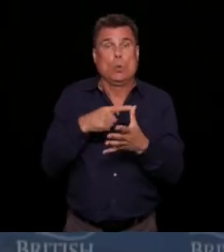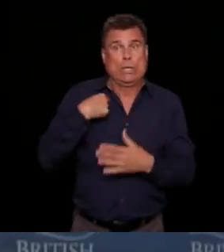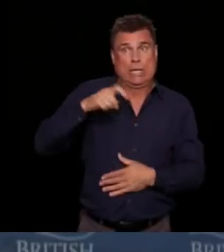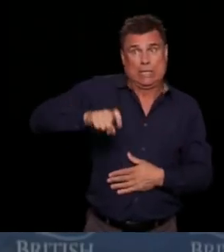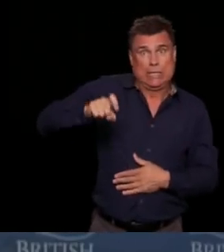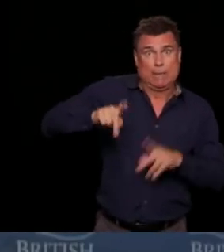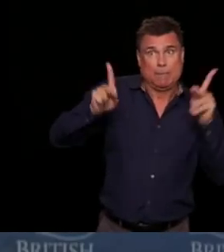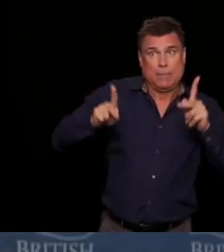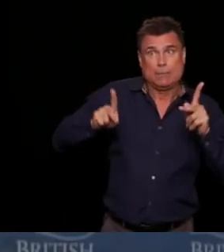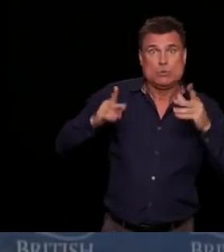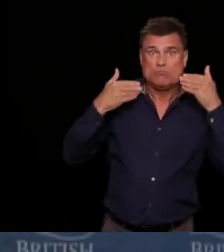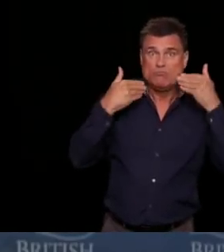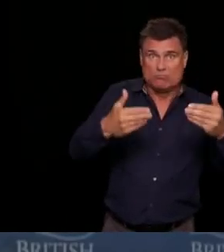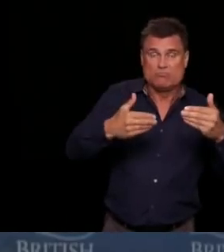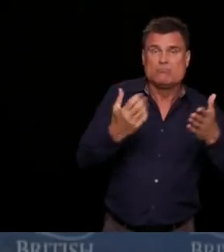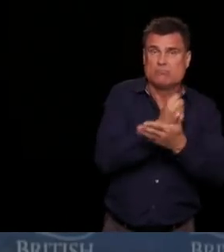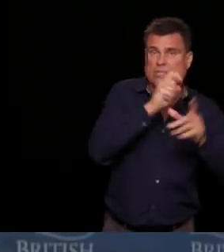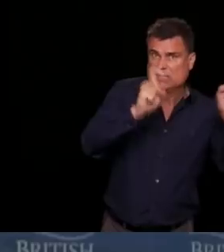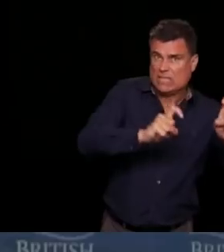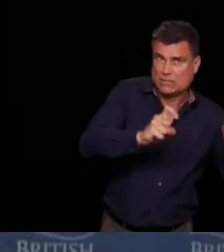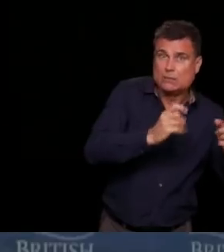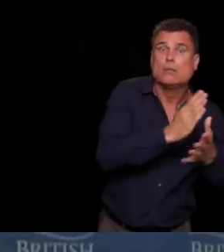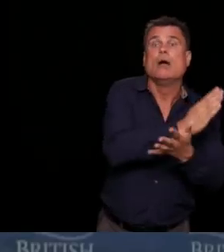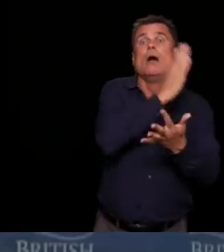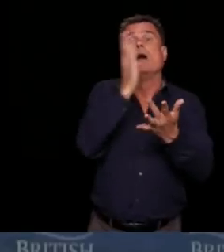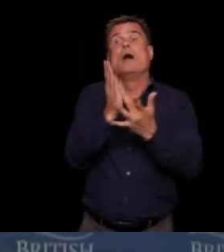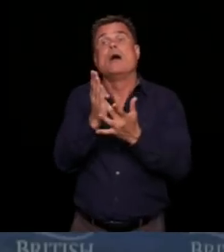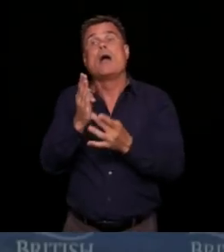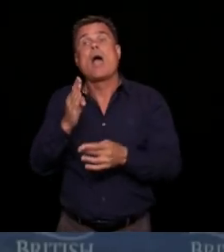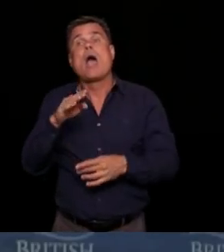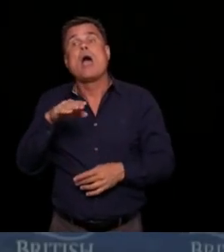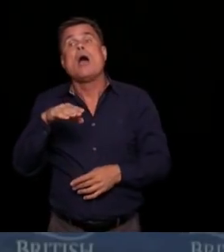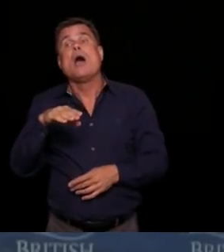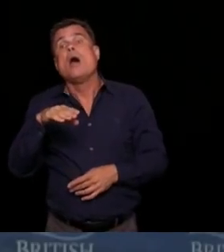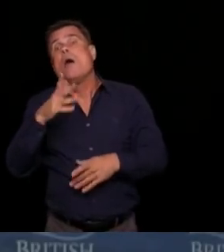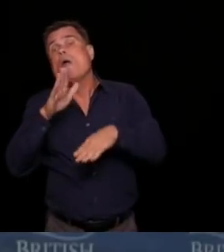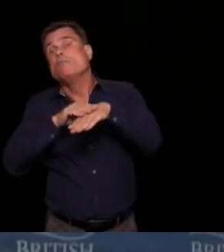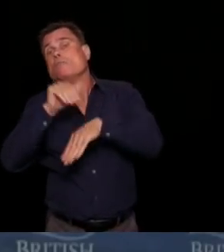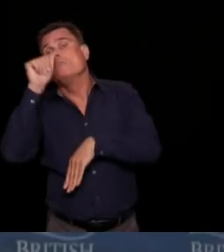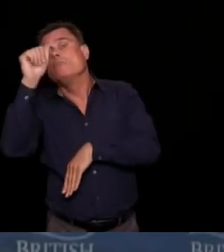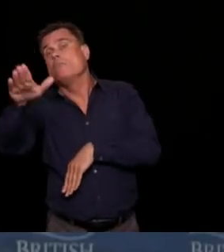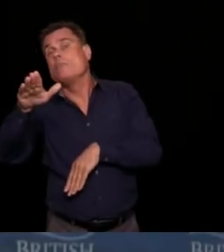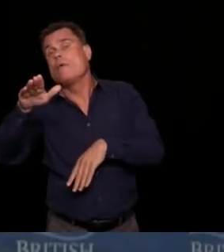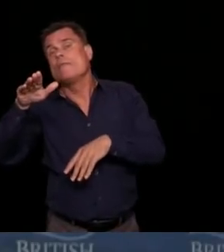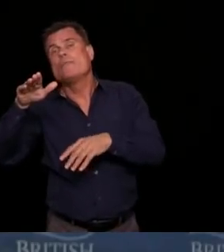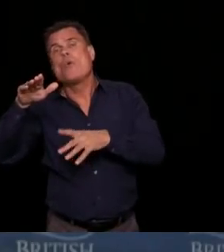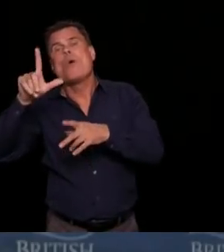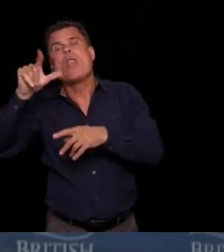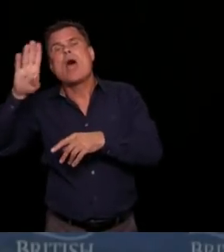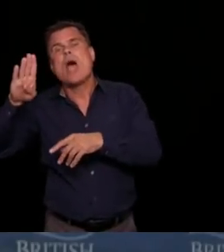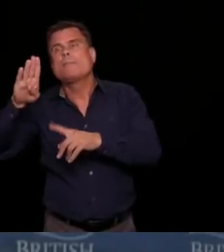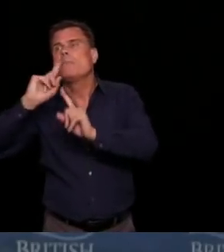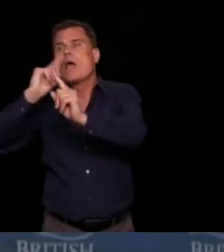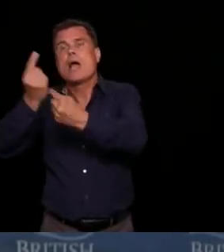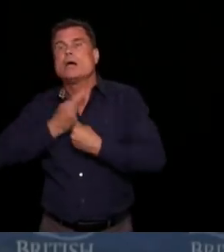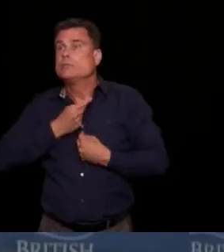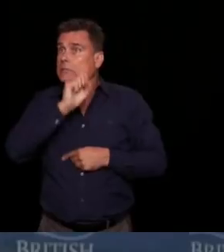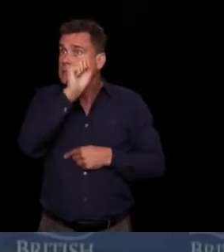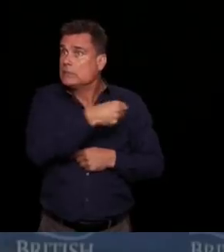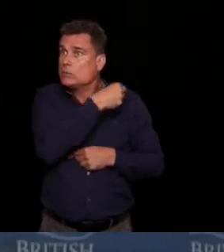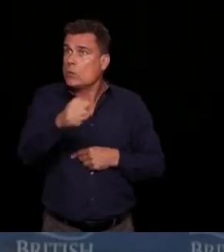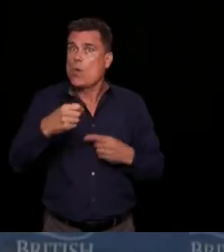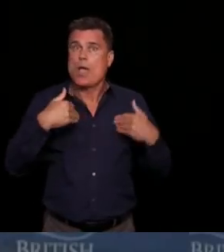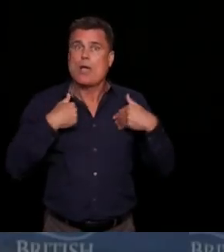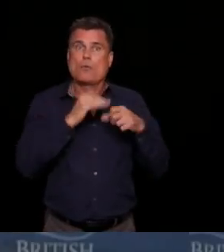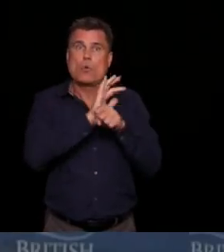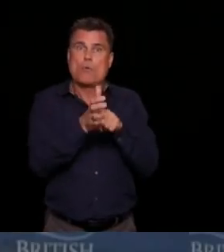need you need to process the tests and get the results. And so our capacity to do that is around 8,000 and can rise